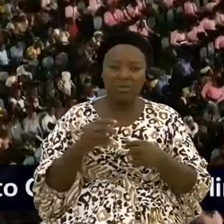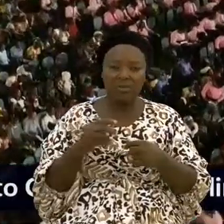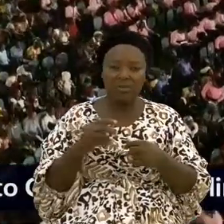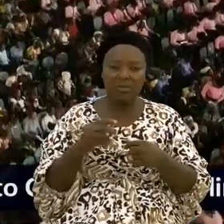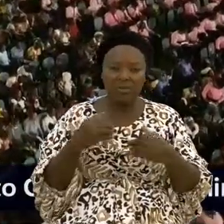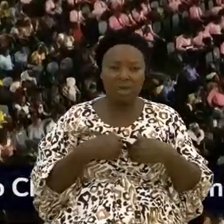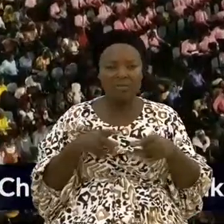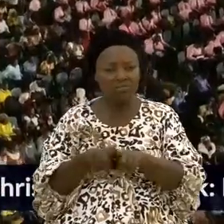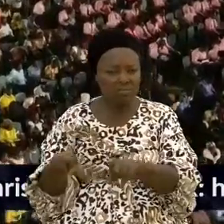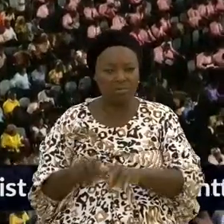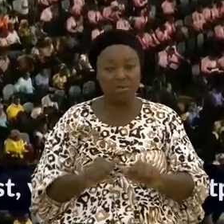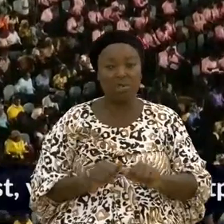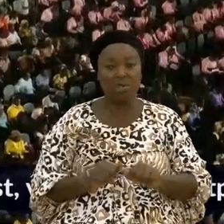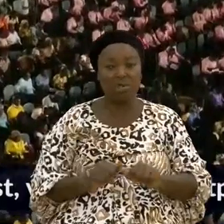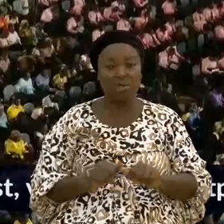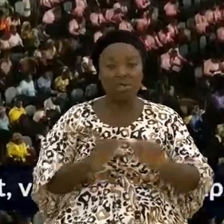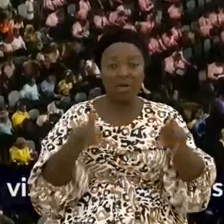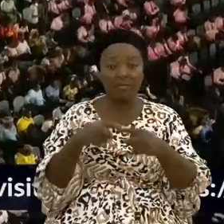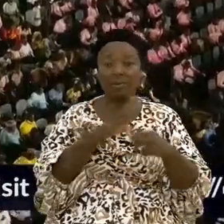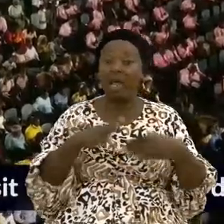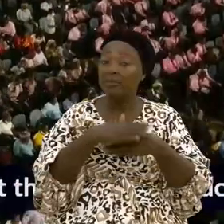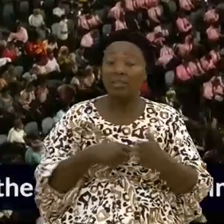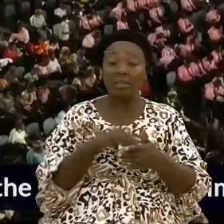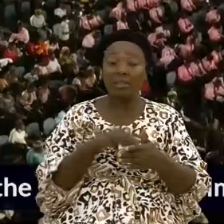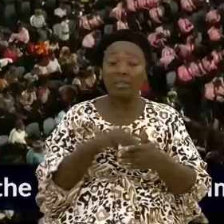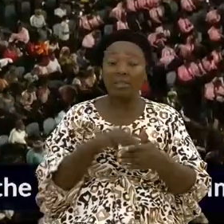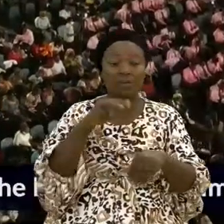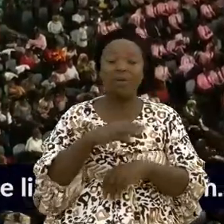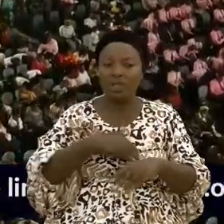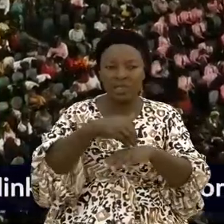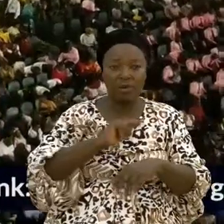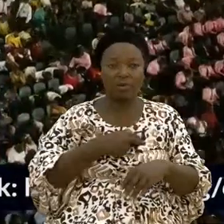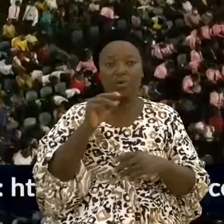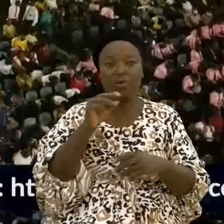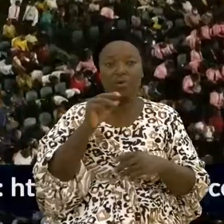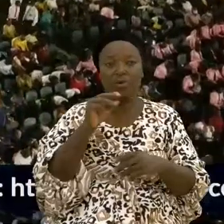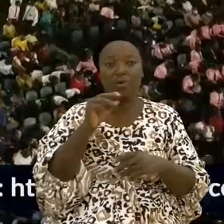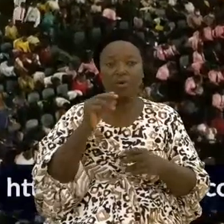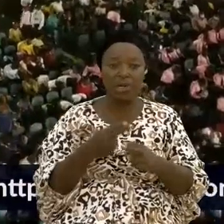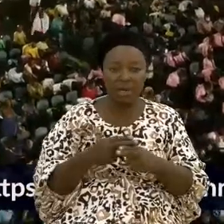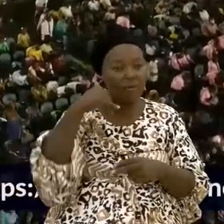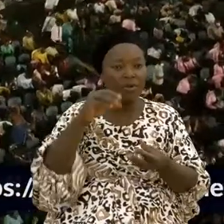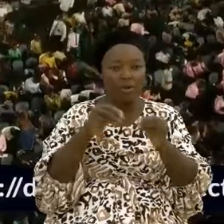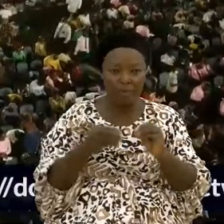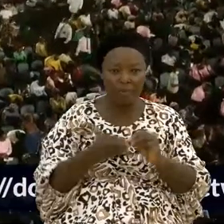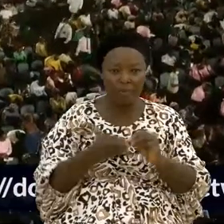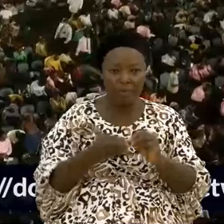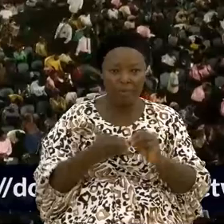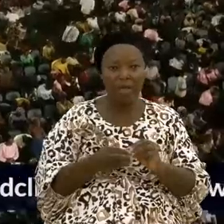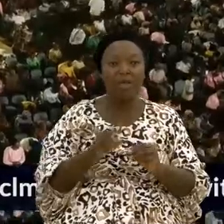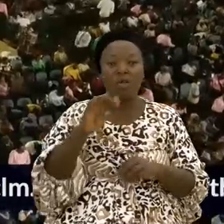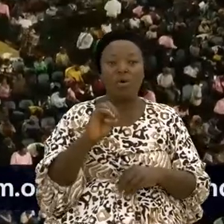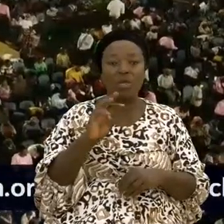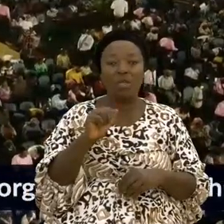just after this message, kindly send us your name, your phone number, your